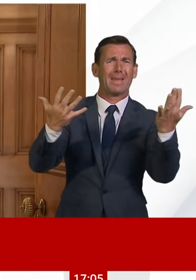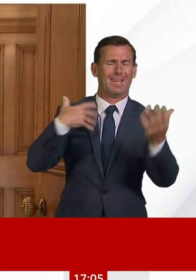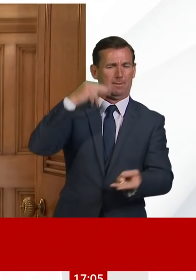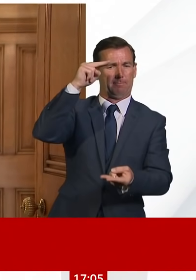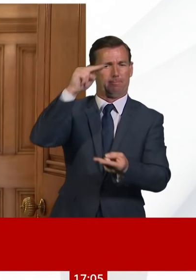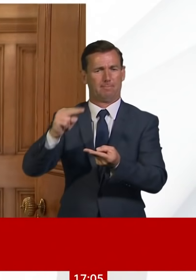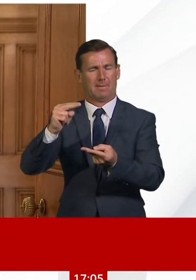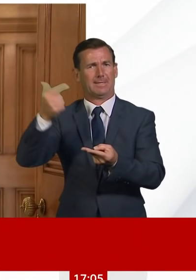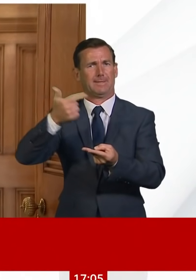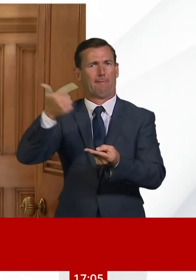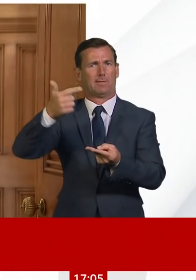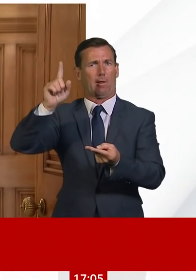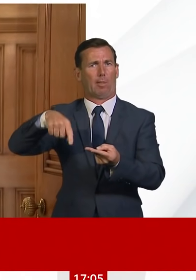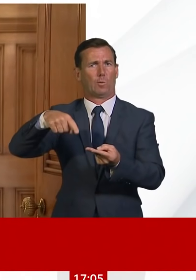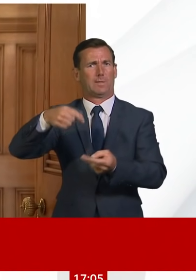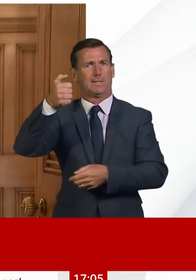to